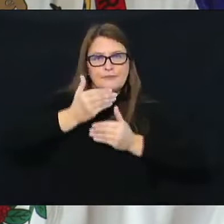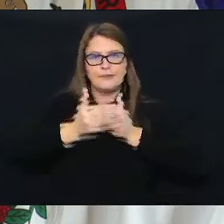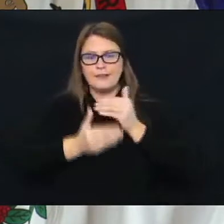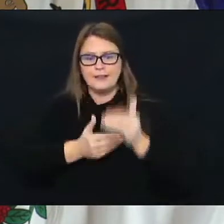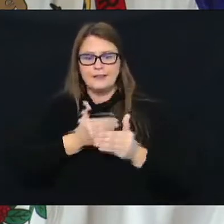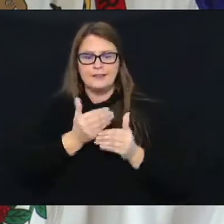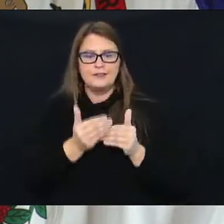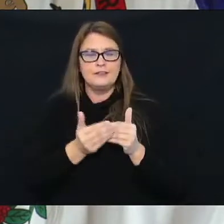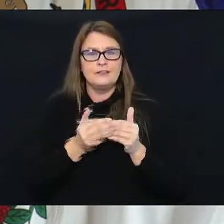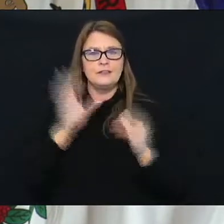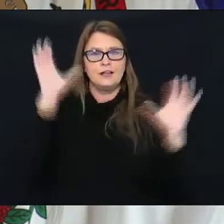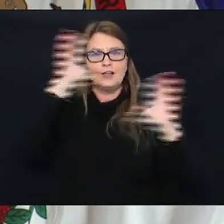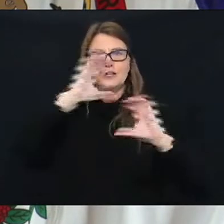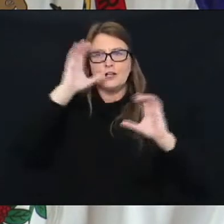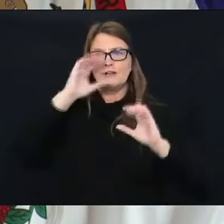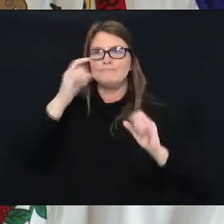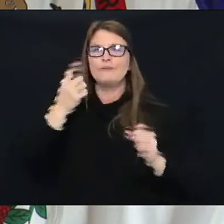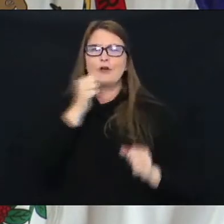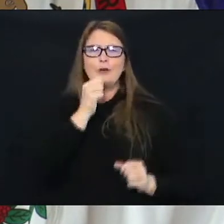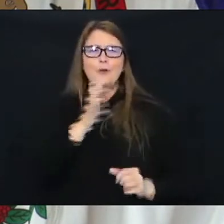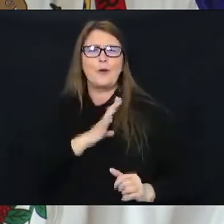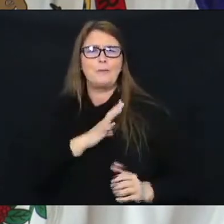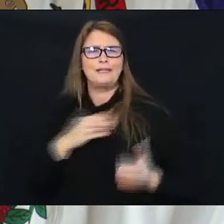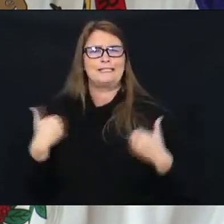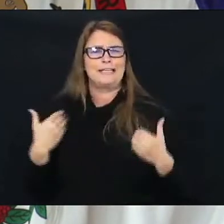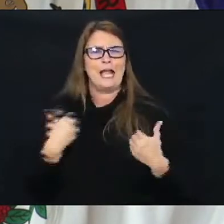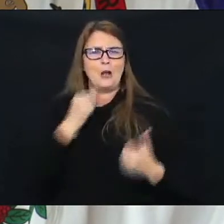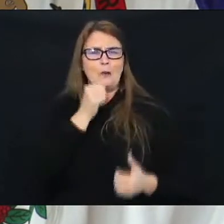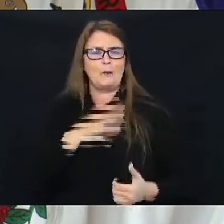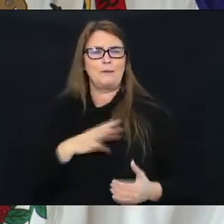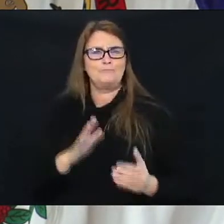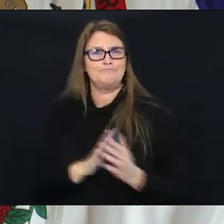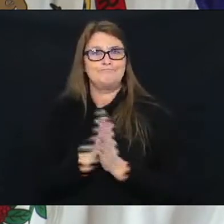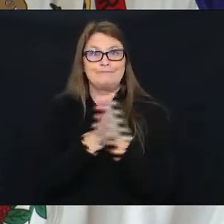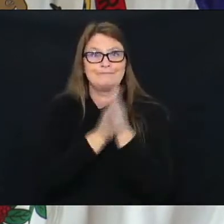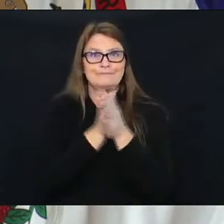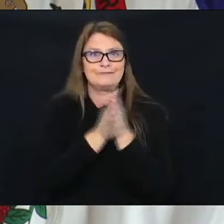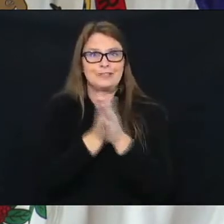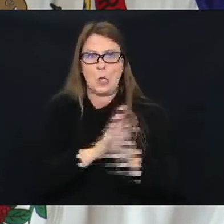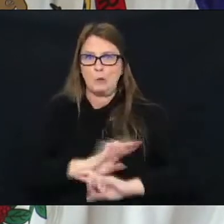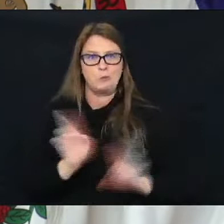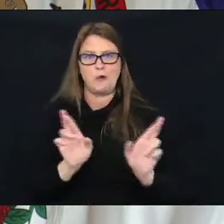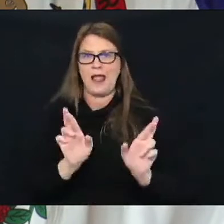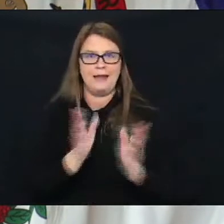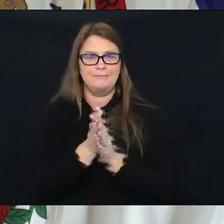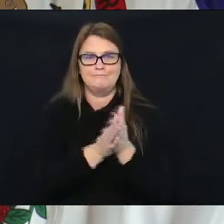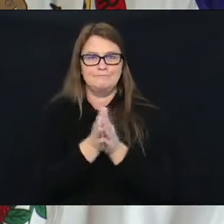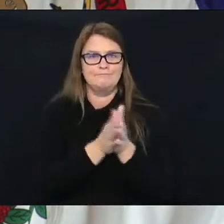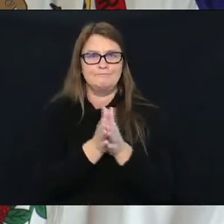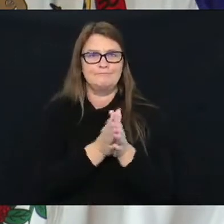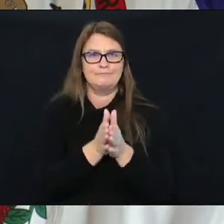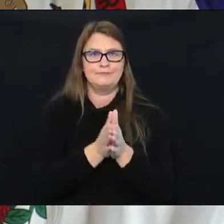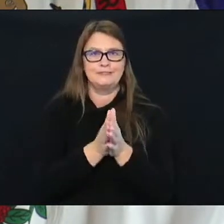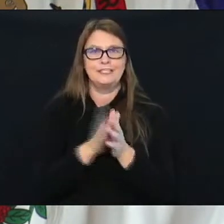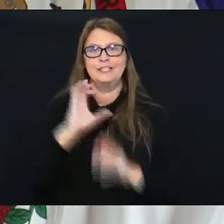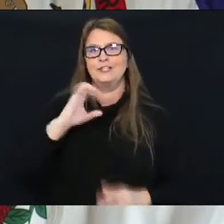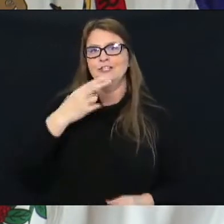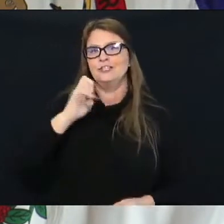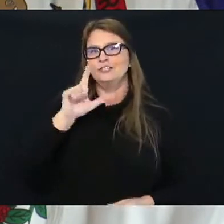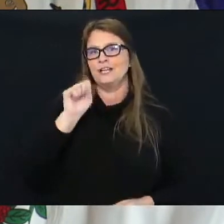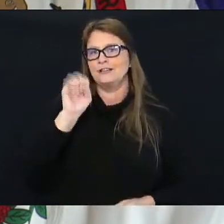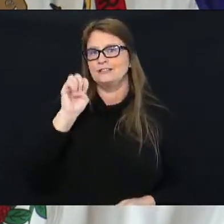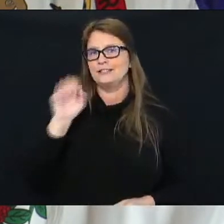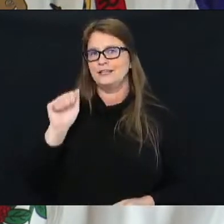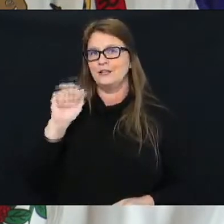a little young lady and everything that had a lot of energy and was just fired up out of her mind. Chelsea